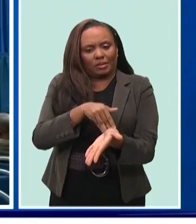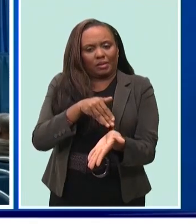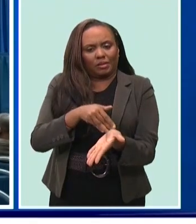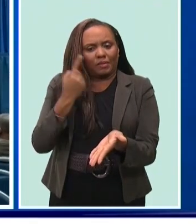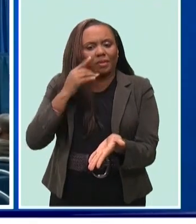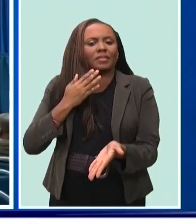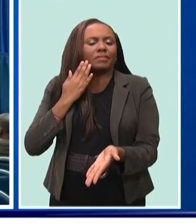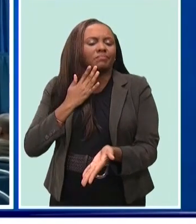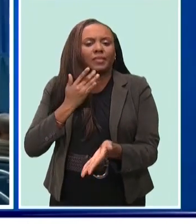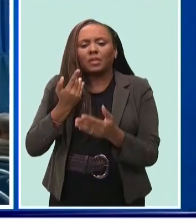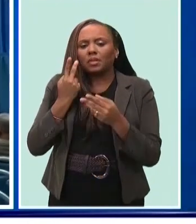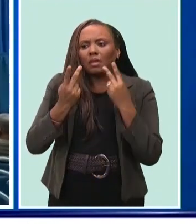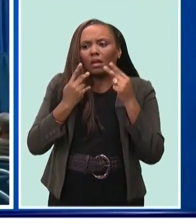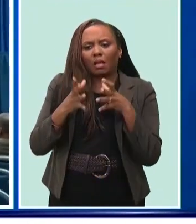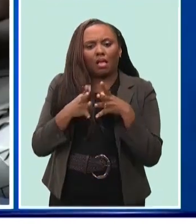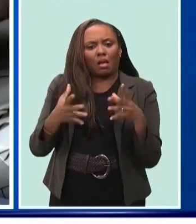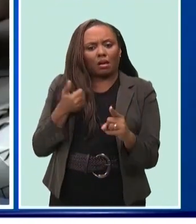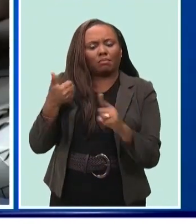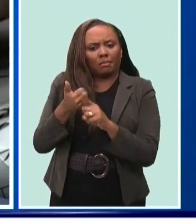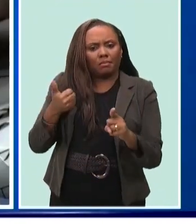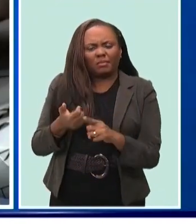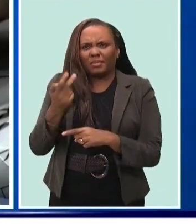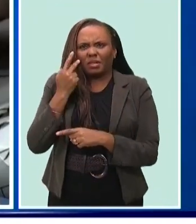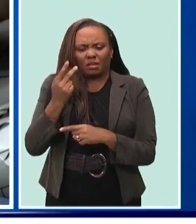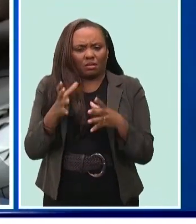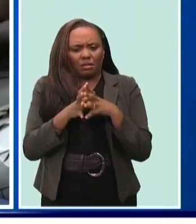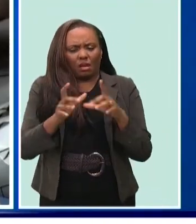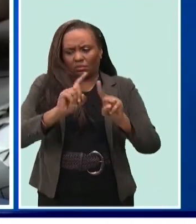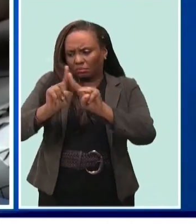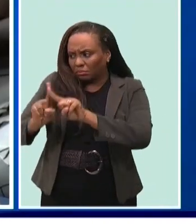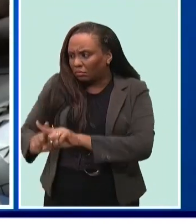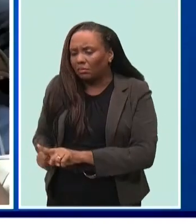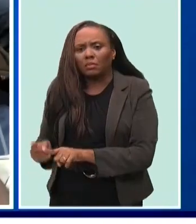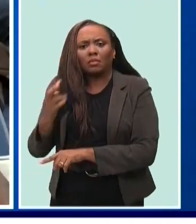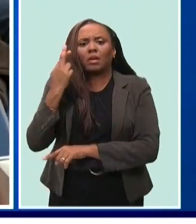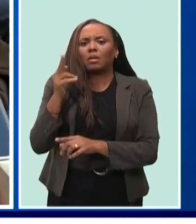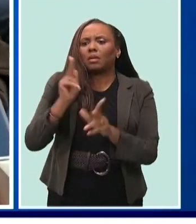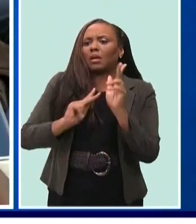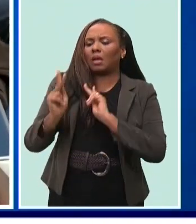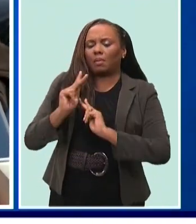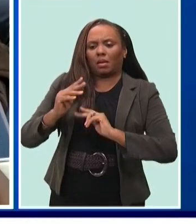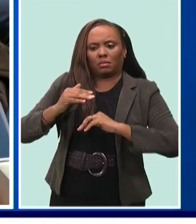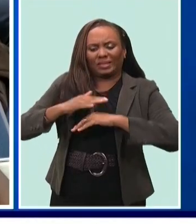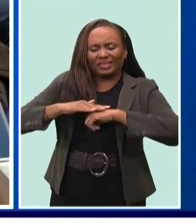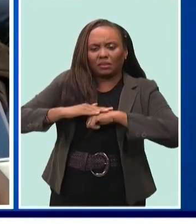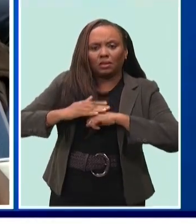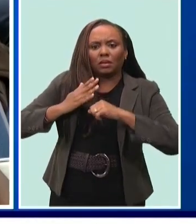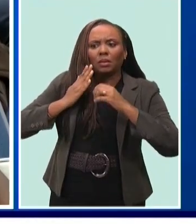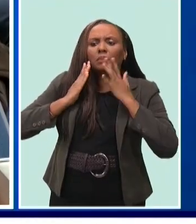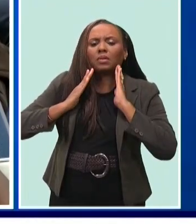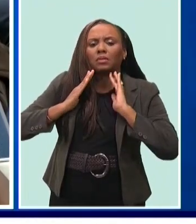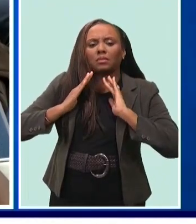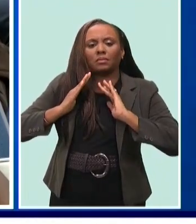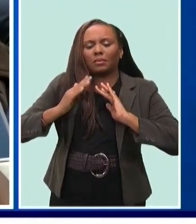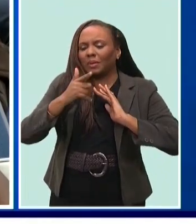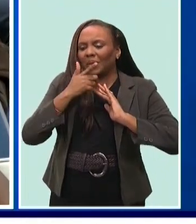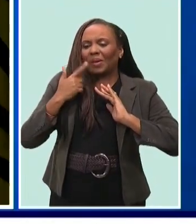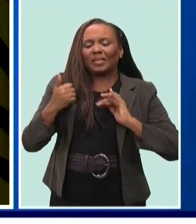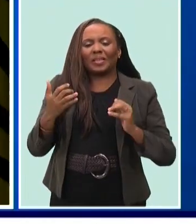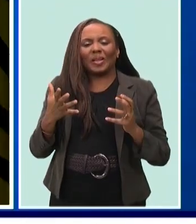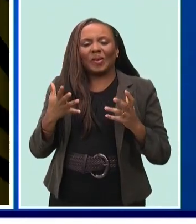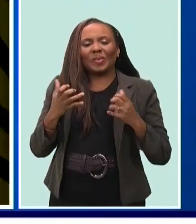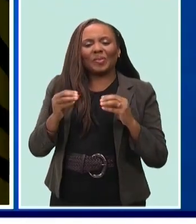the effects of bleaching in his practice. He says there are various reasons why people bleach their skin, some merely